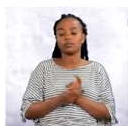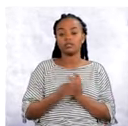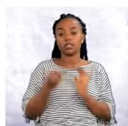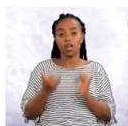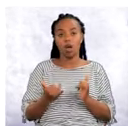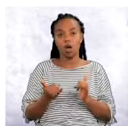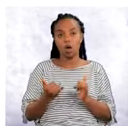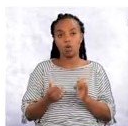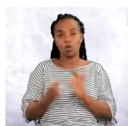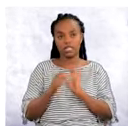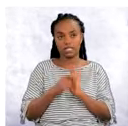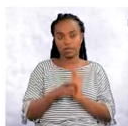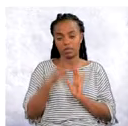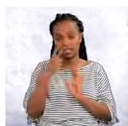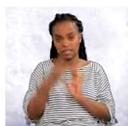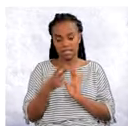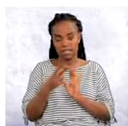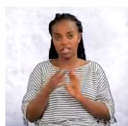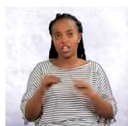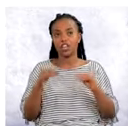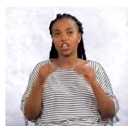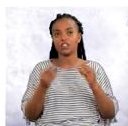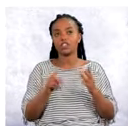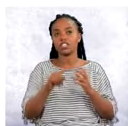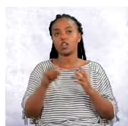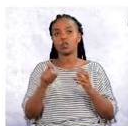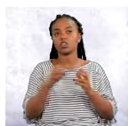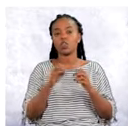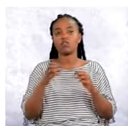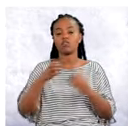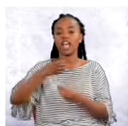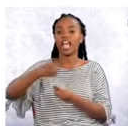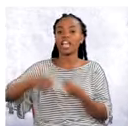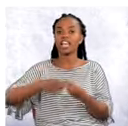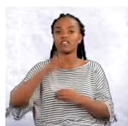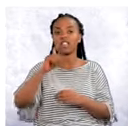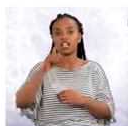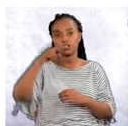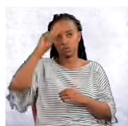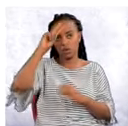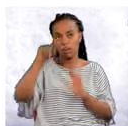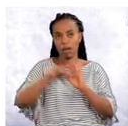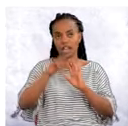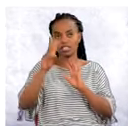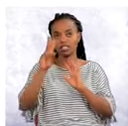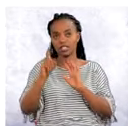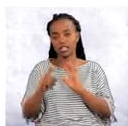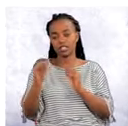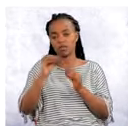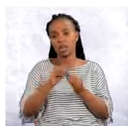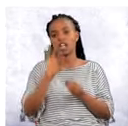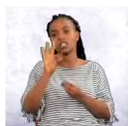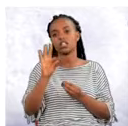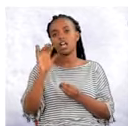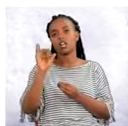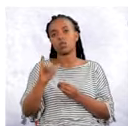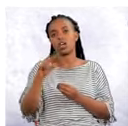Now let's see this example. Given the equation of ellipse x squared minus 6x plus